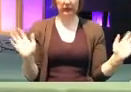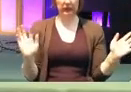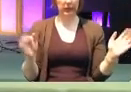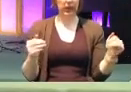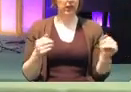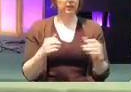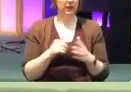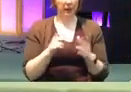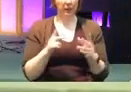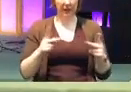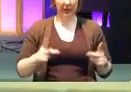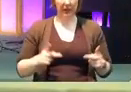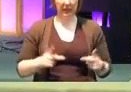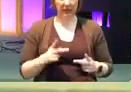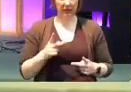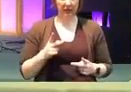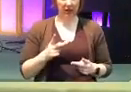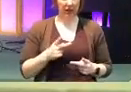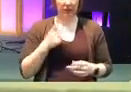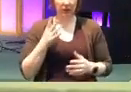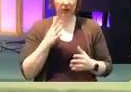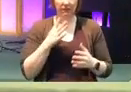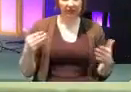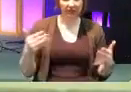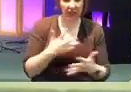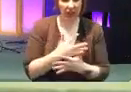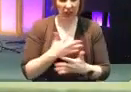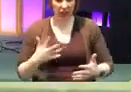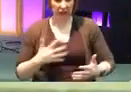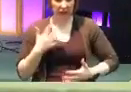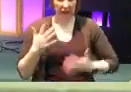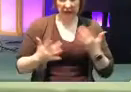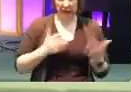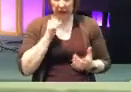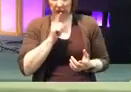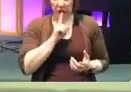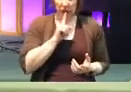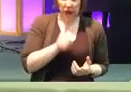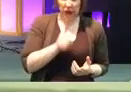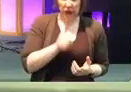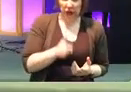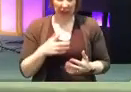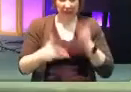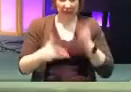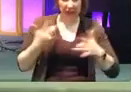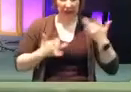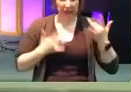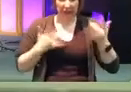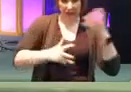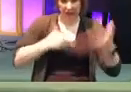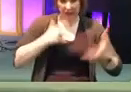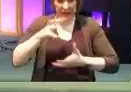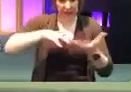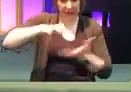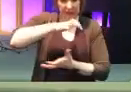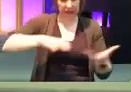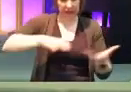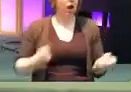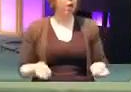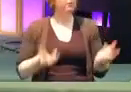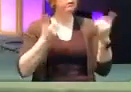The edge is that place of exhilaration, anticipation, fear, and uncertainty all mixed together. Just out of curiosity, how many of you have been to the Grand